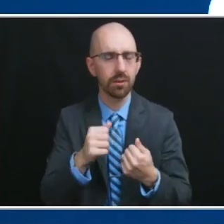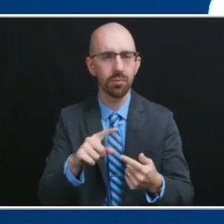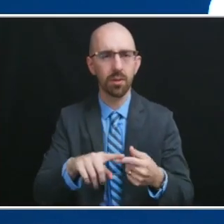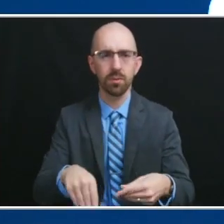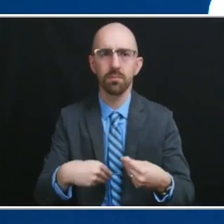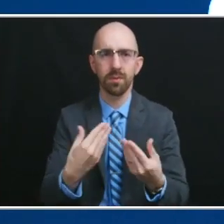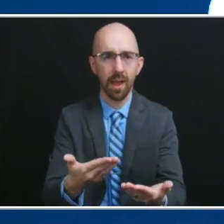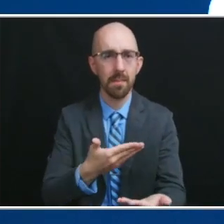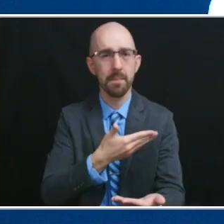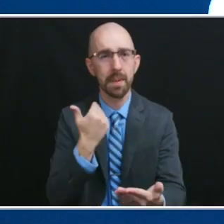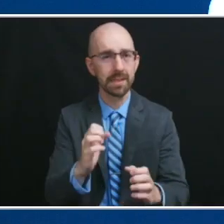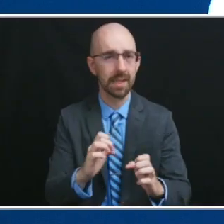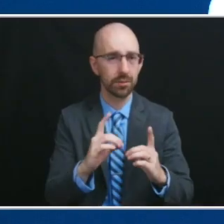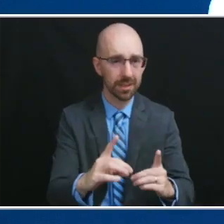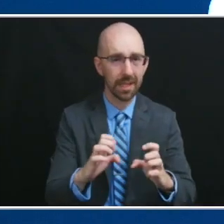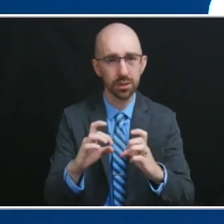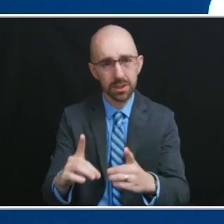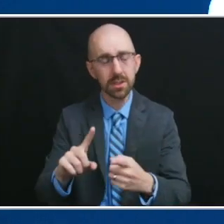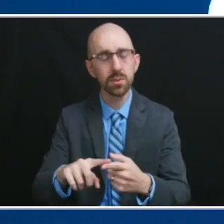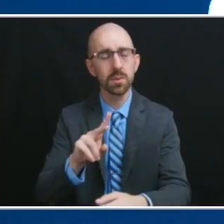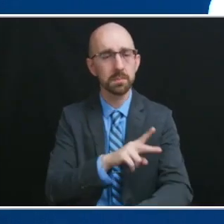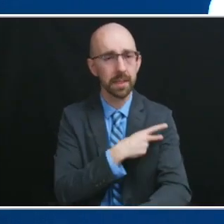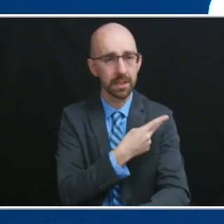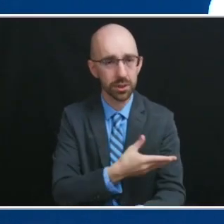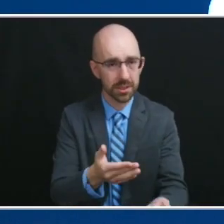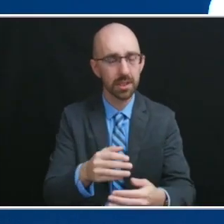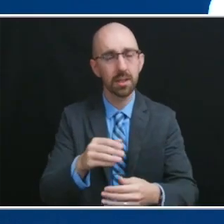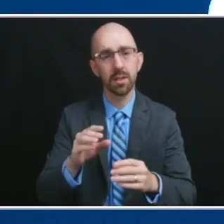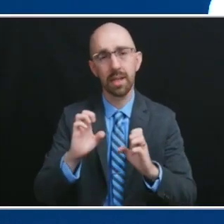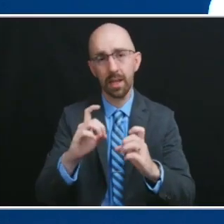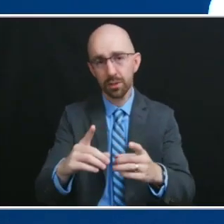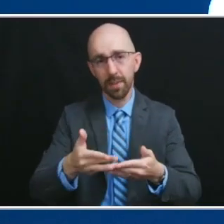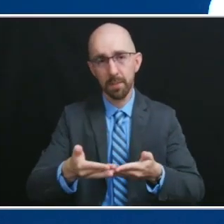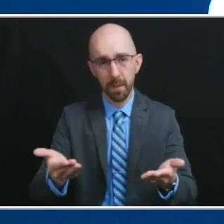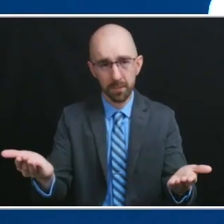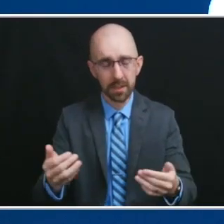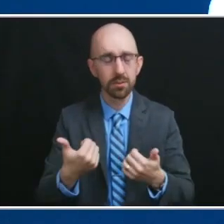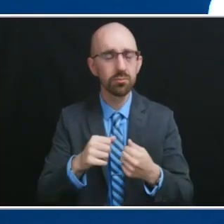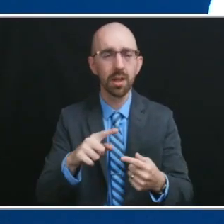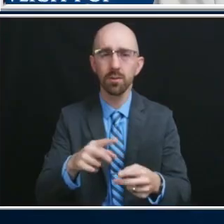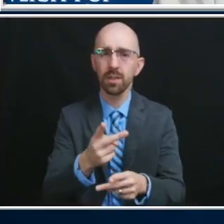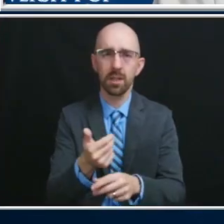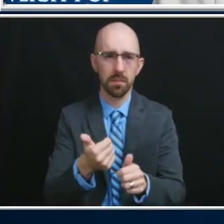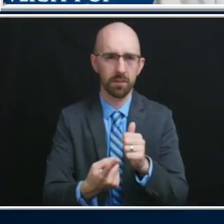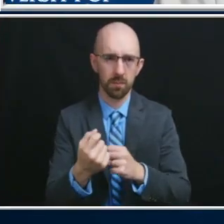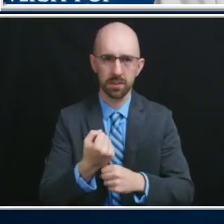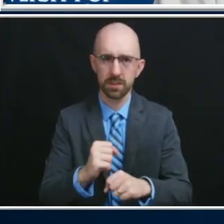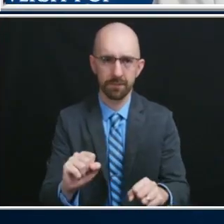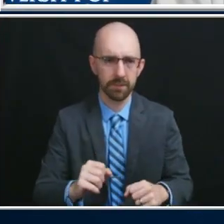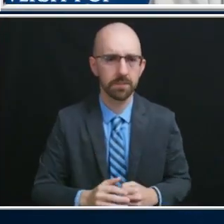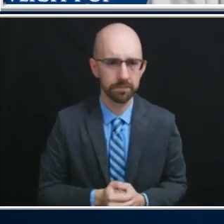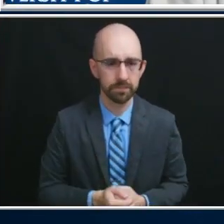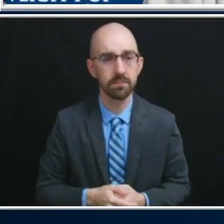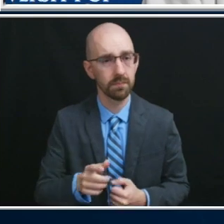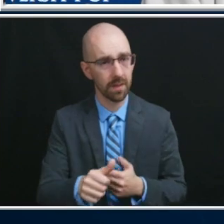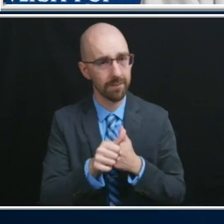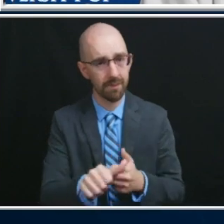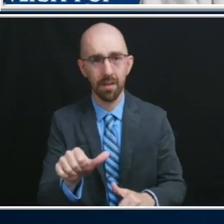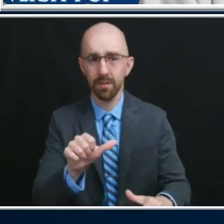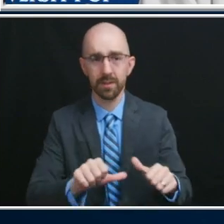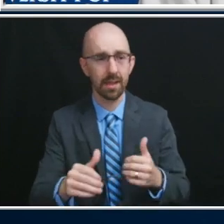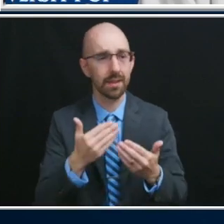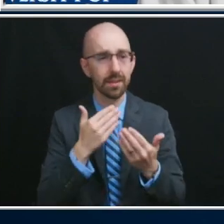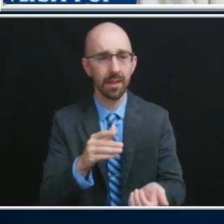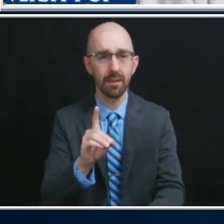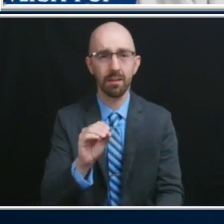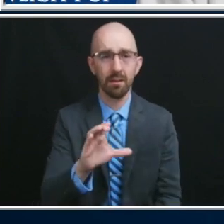best education to our patients and the public, and just try to keep everybody safe. Okay, follow the science. Thank you, Dr. Hawkinson, and we'll